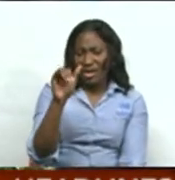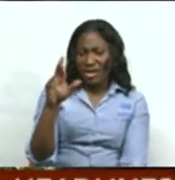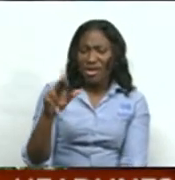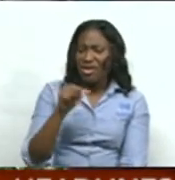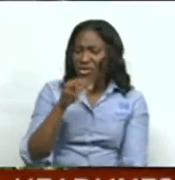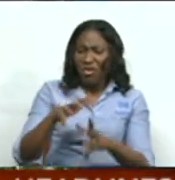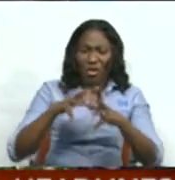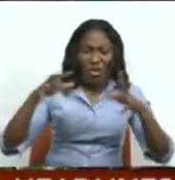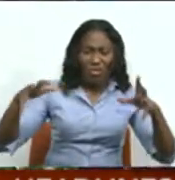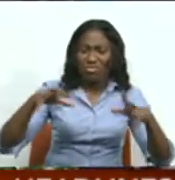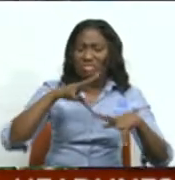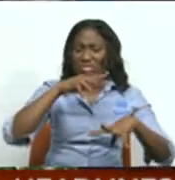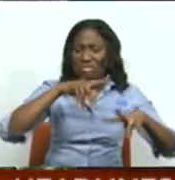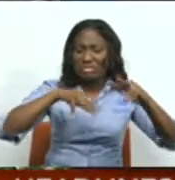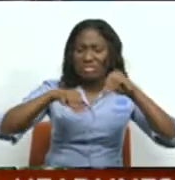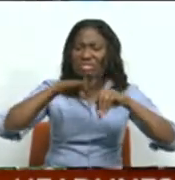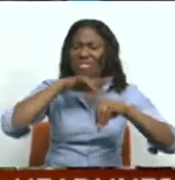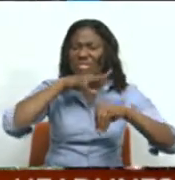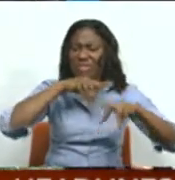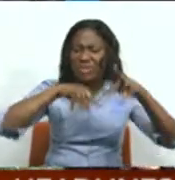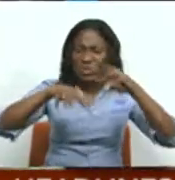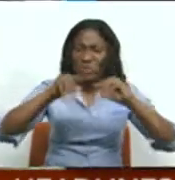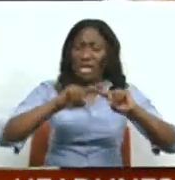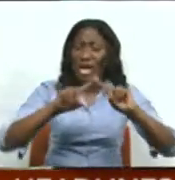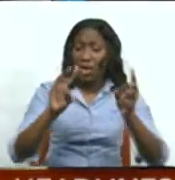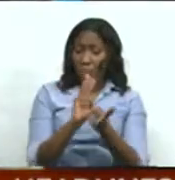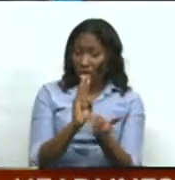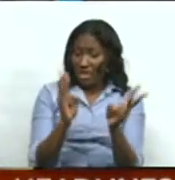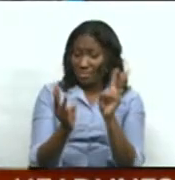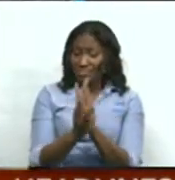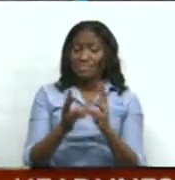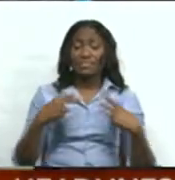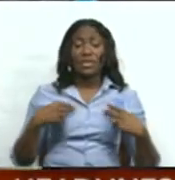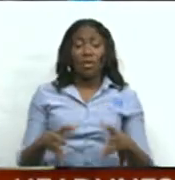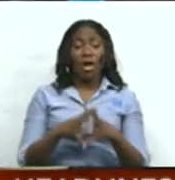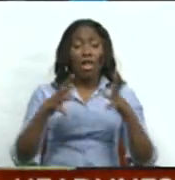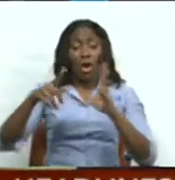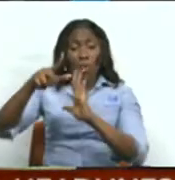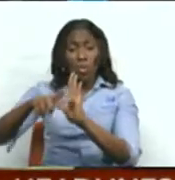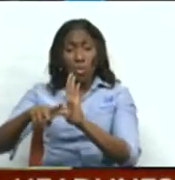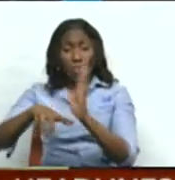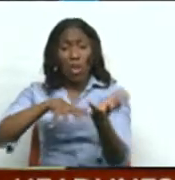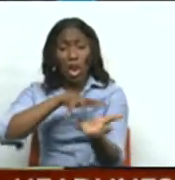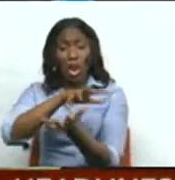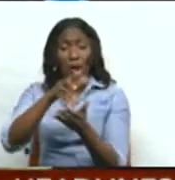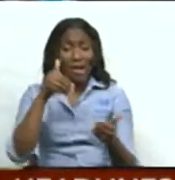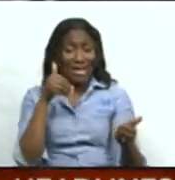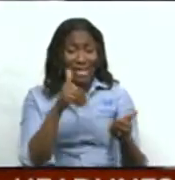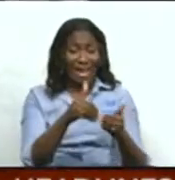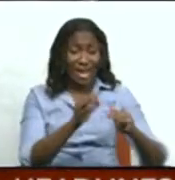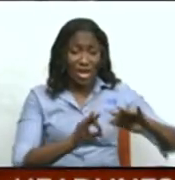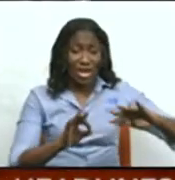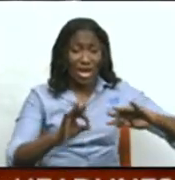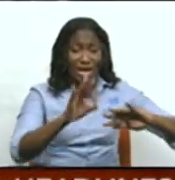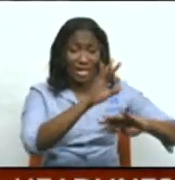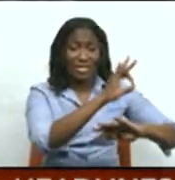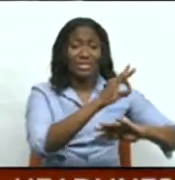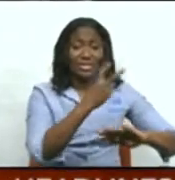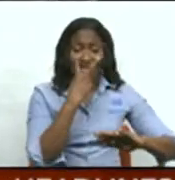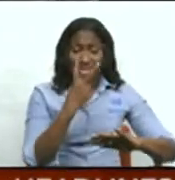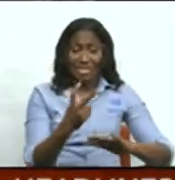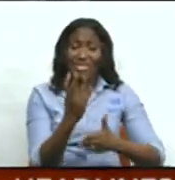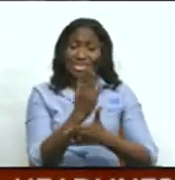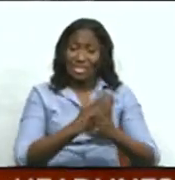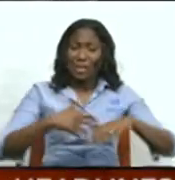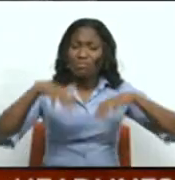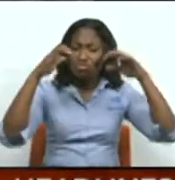moderate concentration of Saharan dust present. But weather-wise, we do have lots of low-level cloud patches near the Lesser Antilles. That's bringing quite a bit of showers,